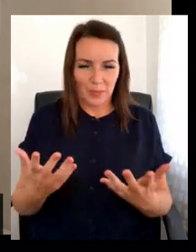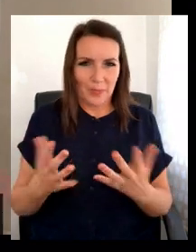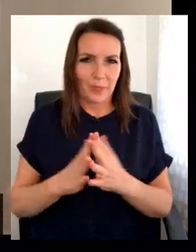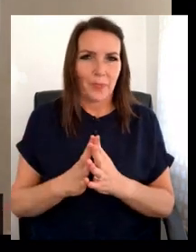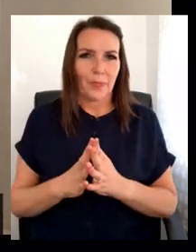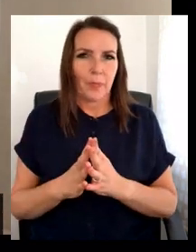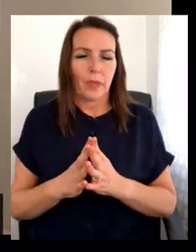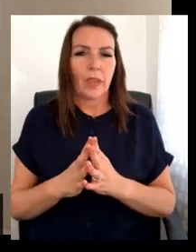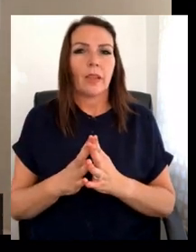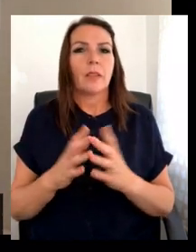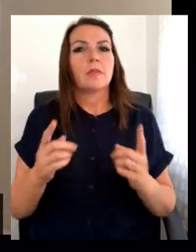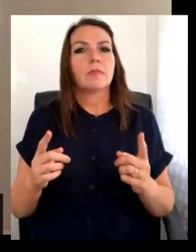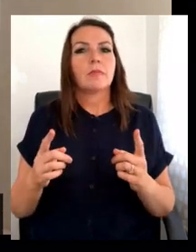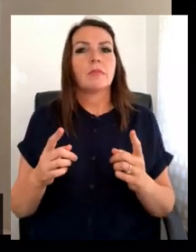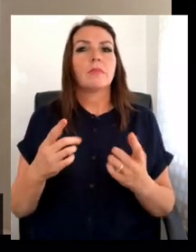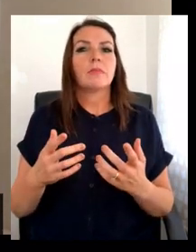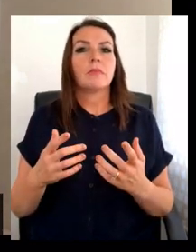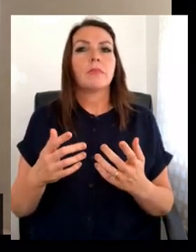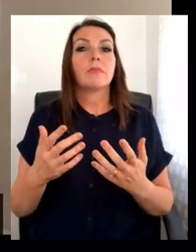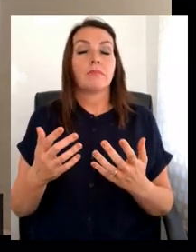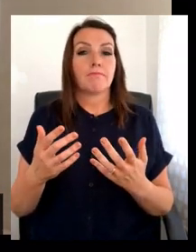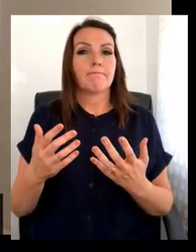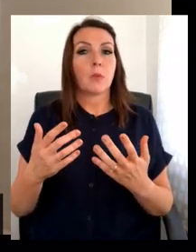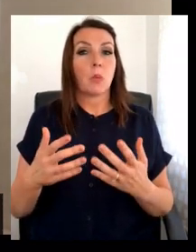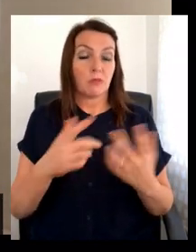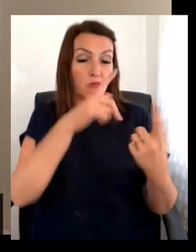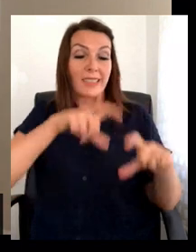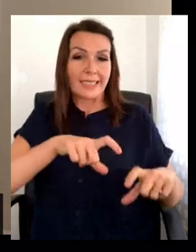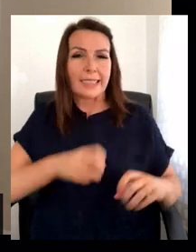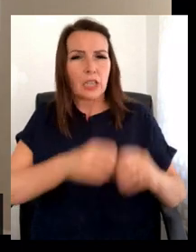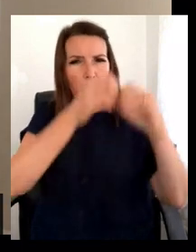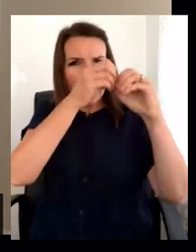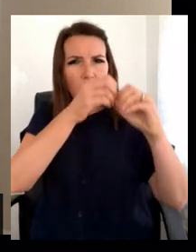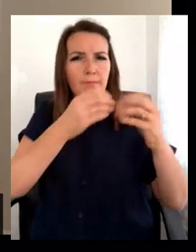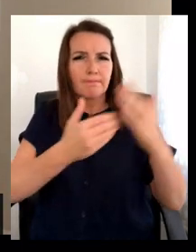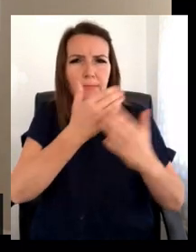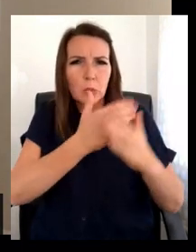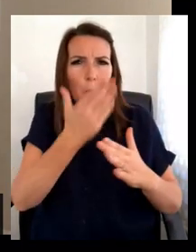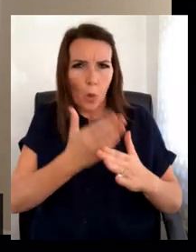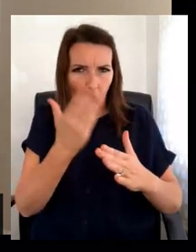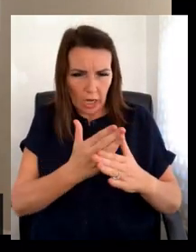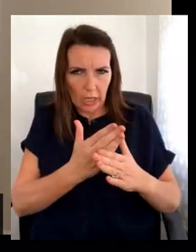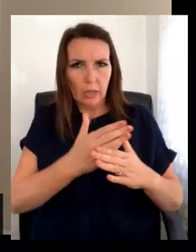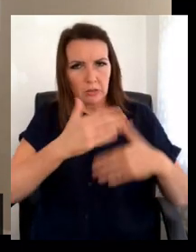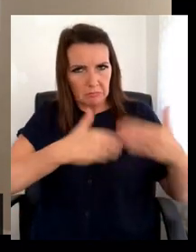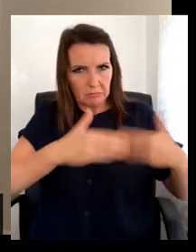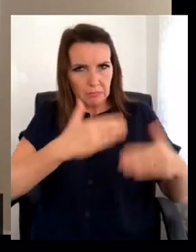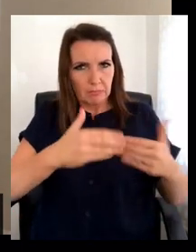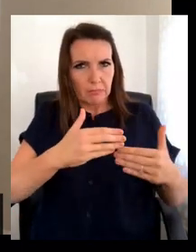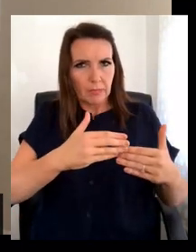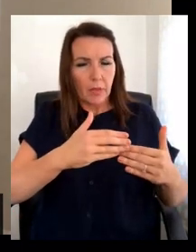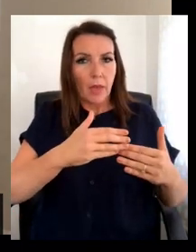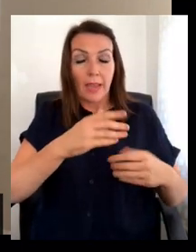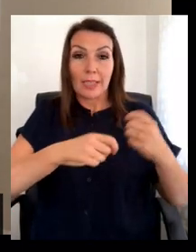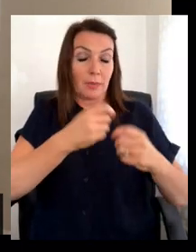we were in the middle of a creation residency, and we pivoted right away to a virtual residency, which I really was